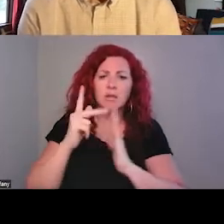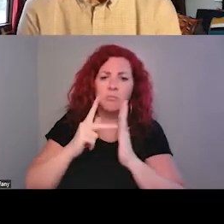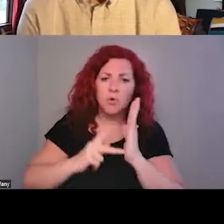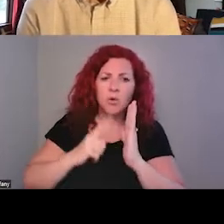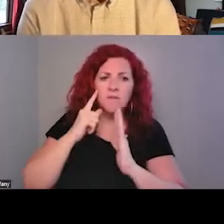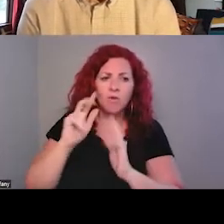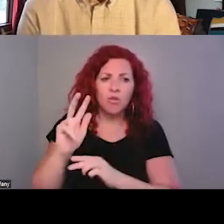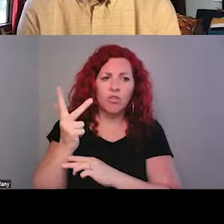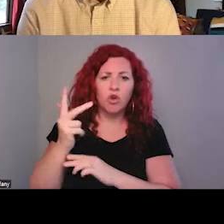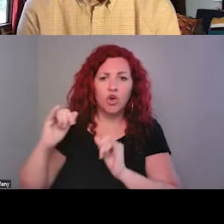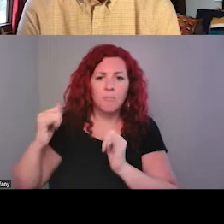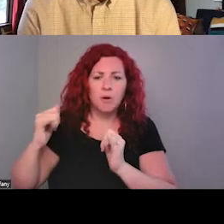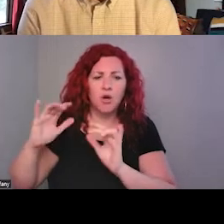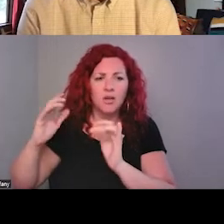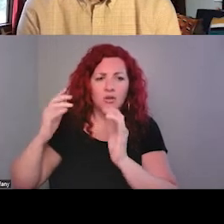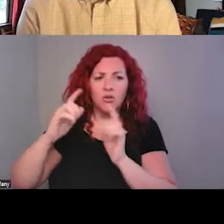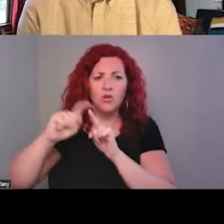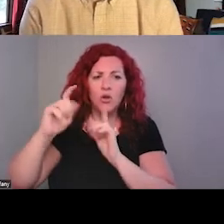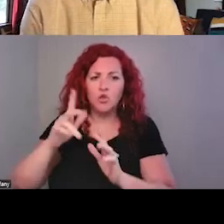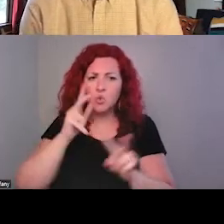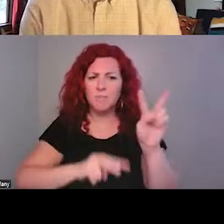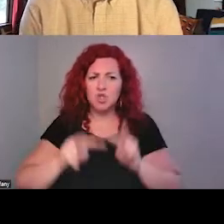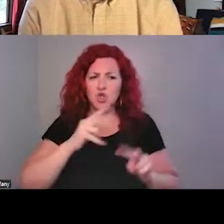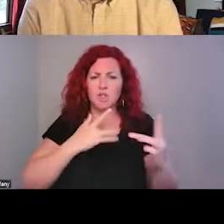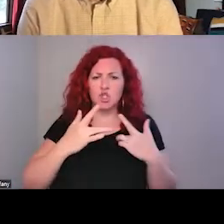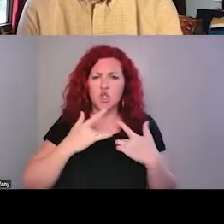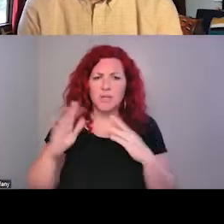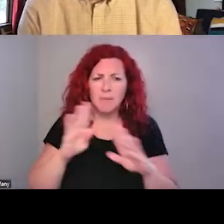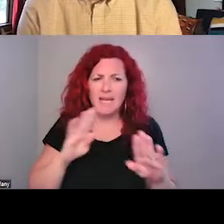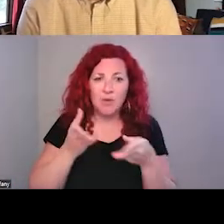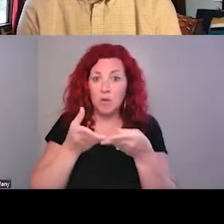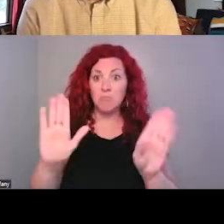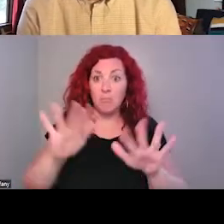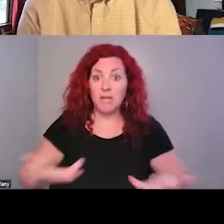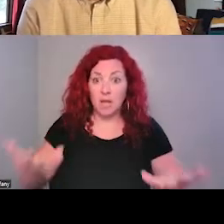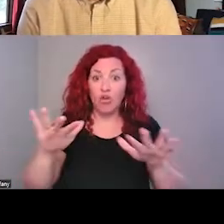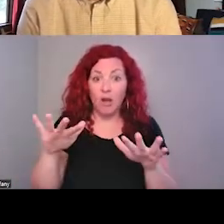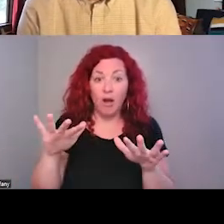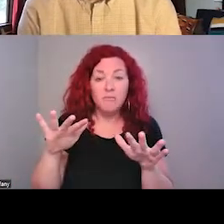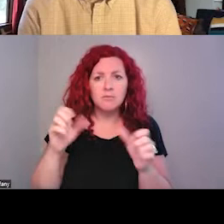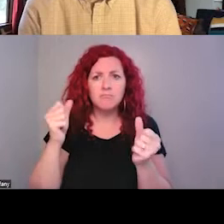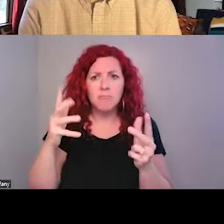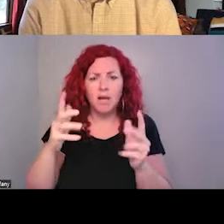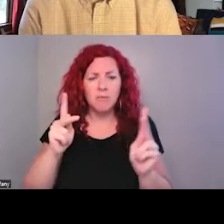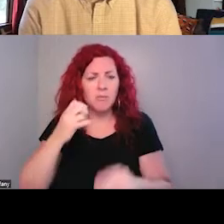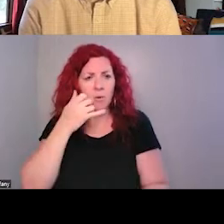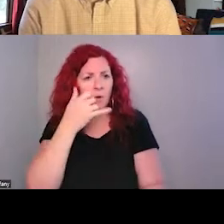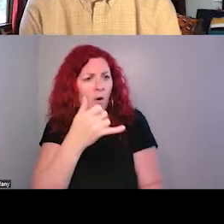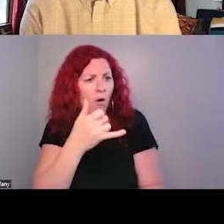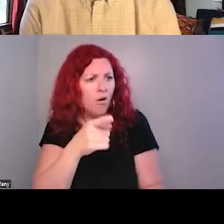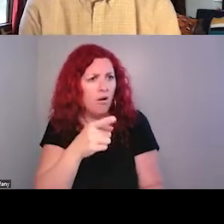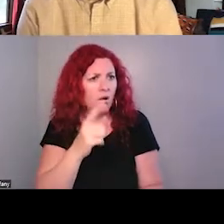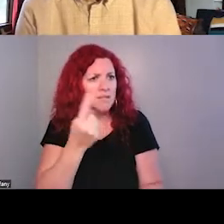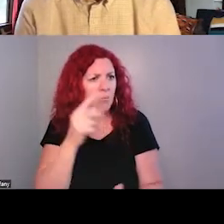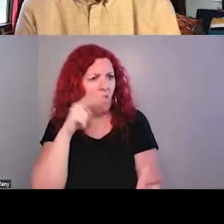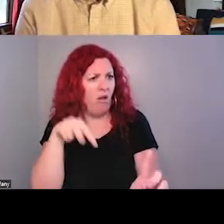observe concerning behavior in public spaces. That's where a lot of these calls come from, is a passerby or a bystander